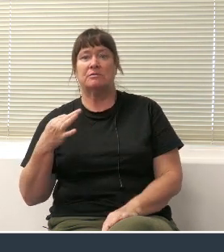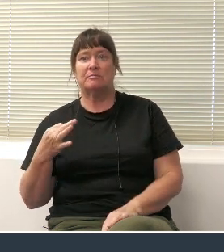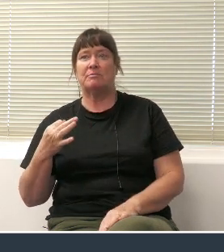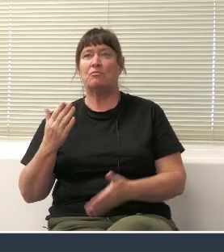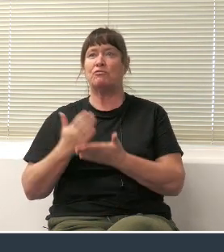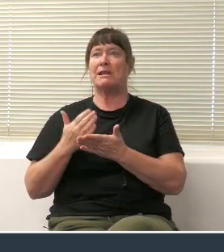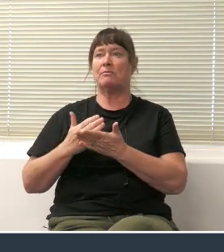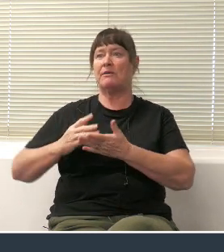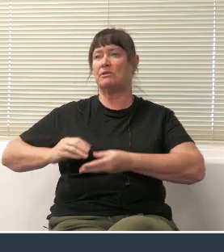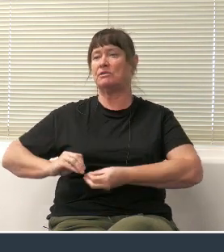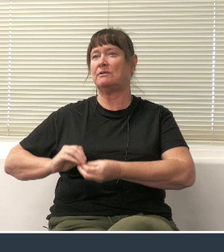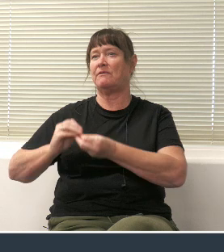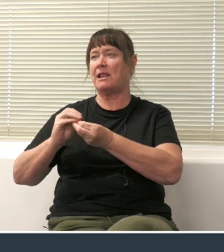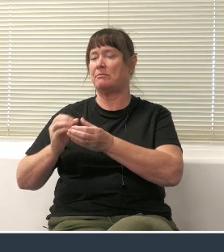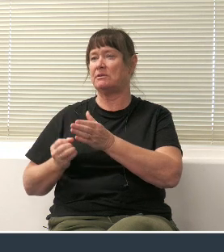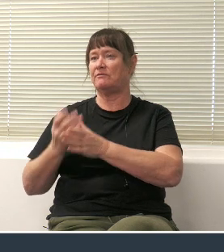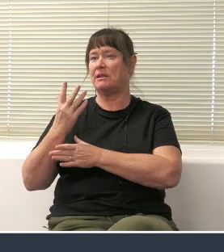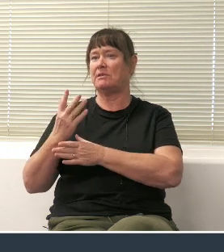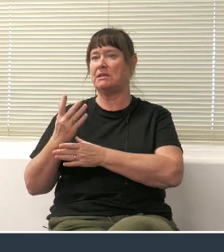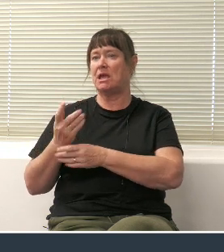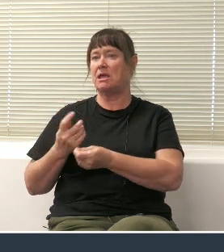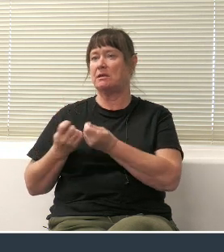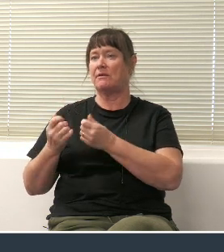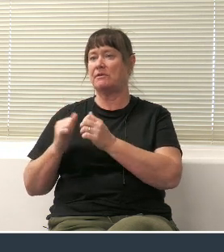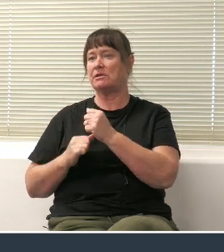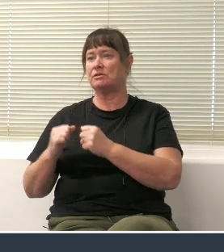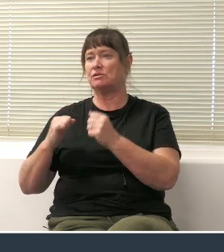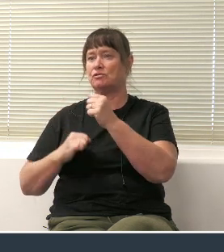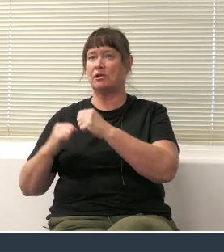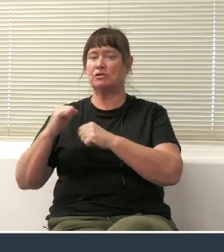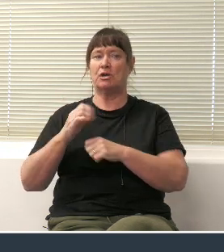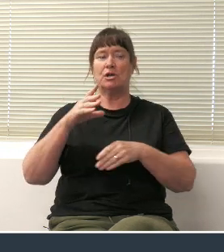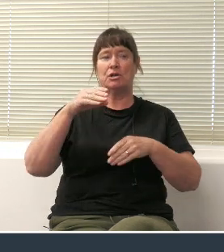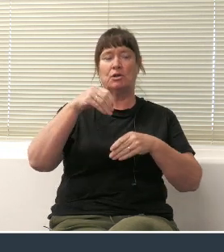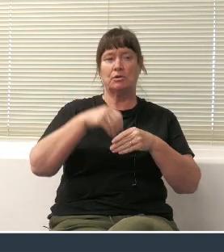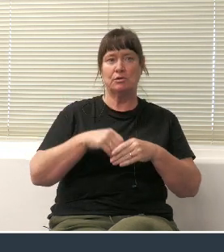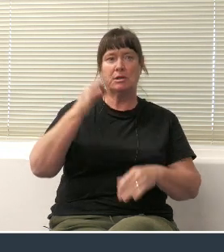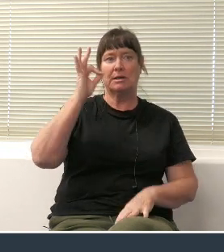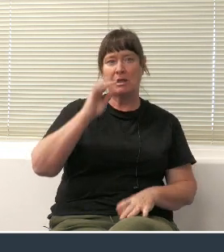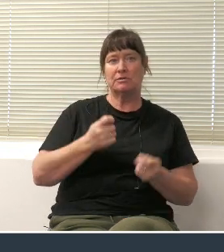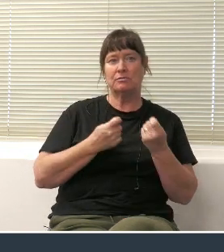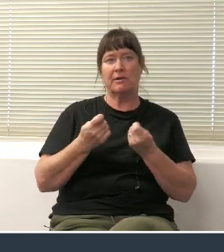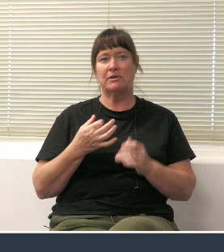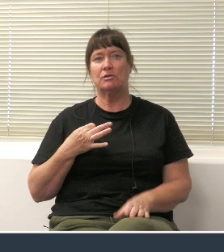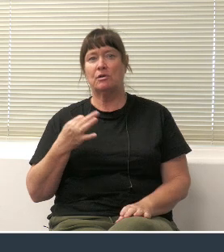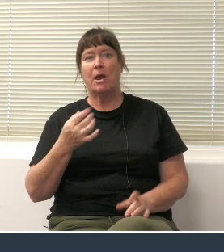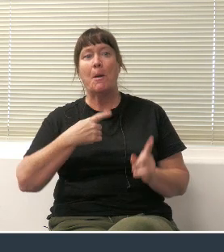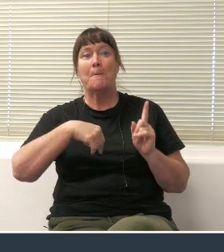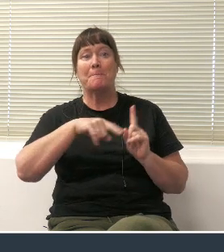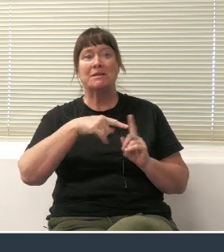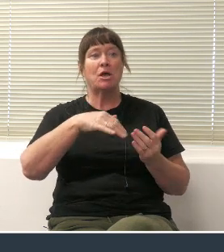governance structure, including council governance representation and the social and